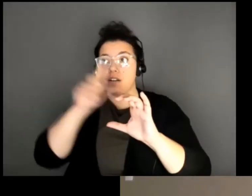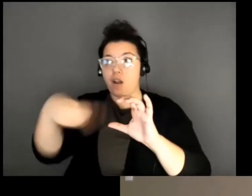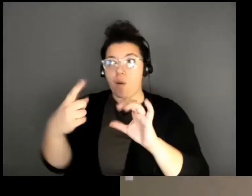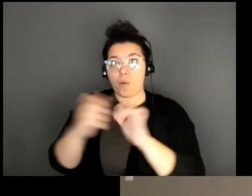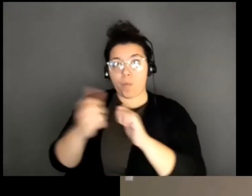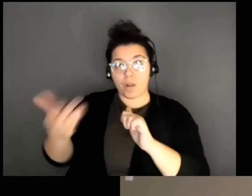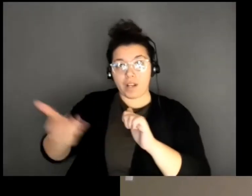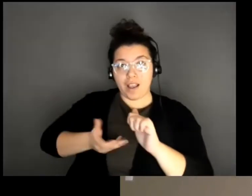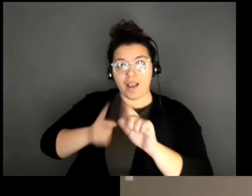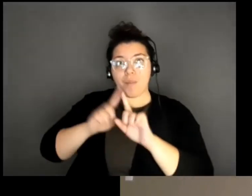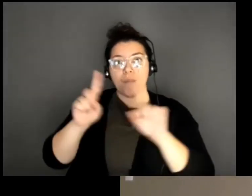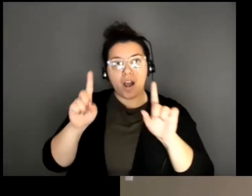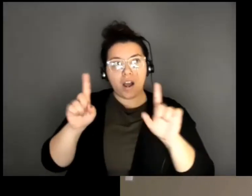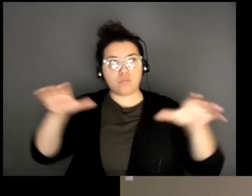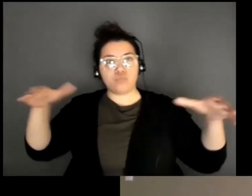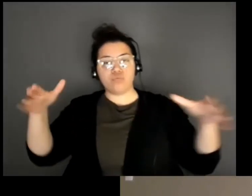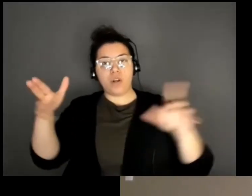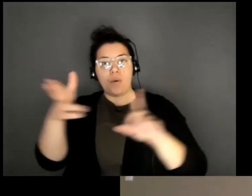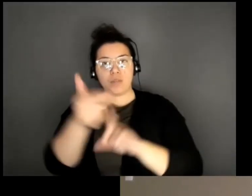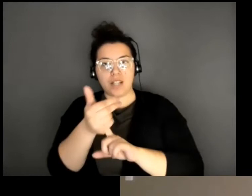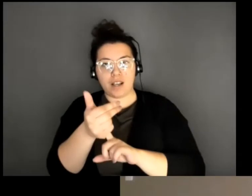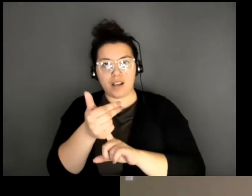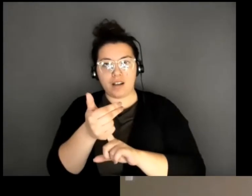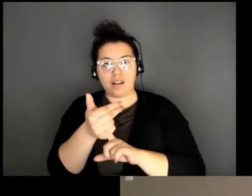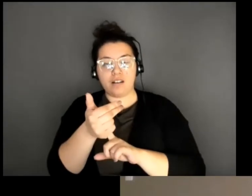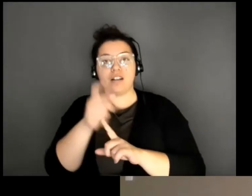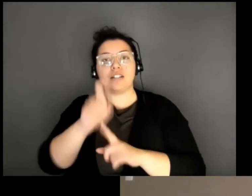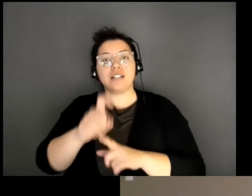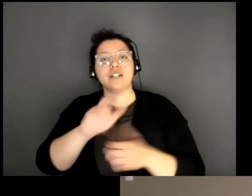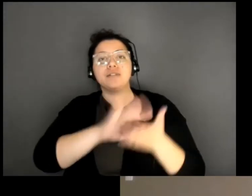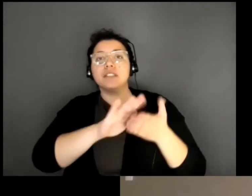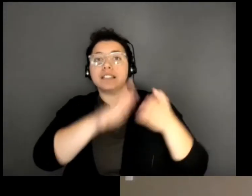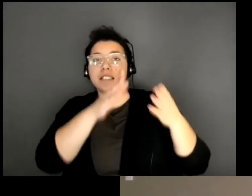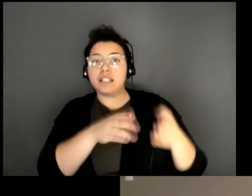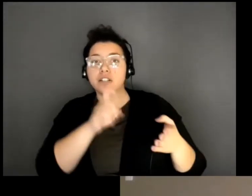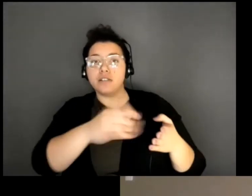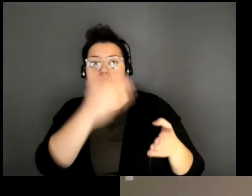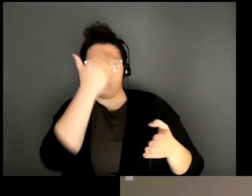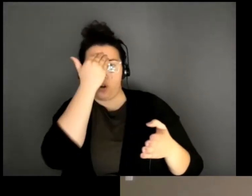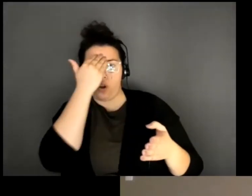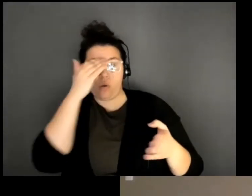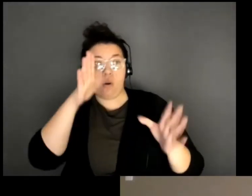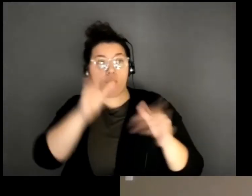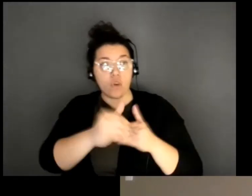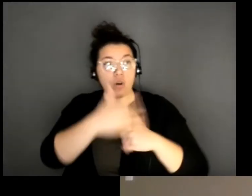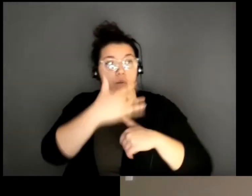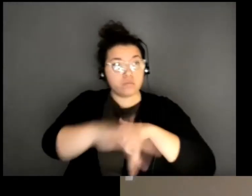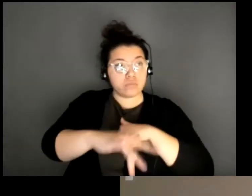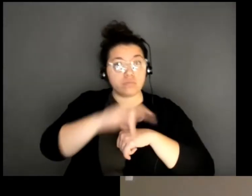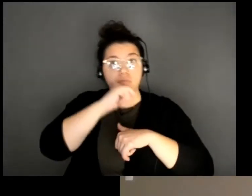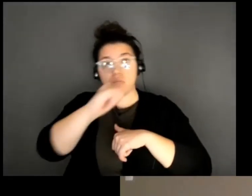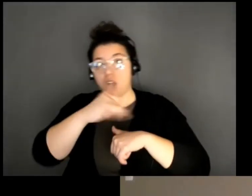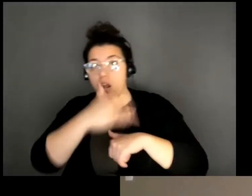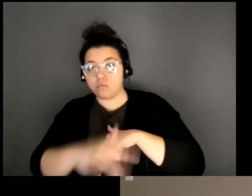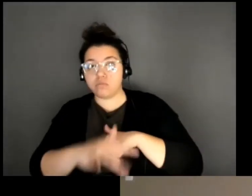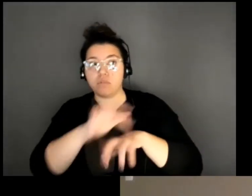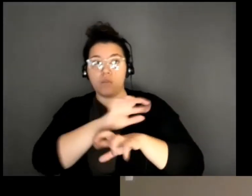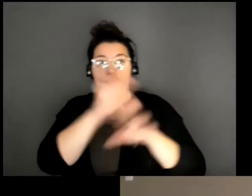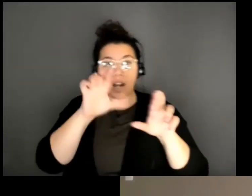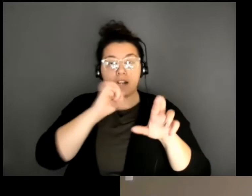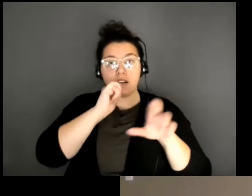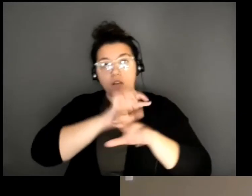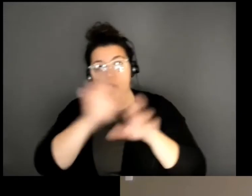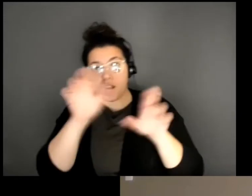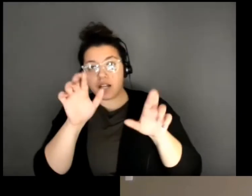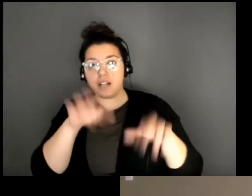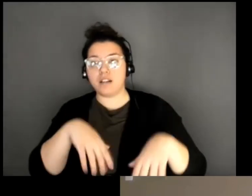with housekeeping to understand when rooms are going to be occupied, when they're going to be vacant, when the rooms will be ready, when the rooms won't be ready. You'll work with engineering to